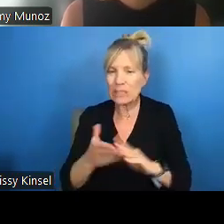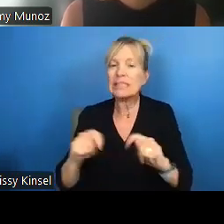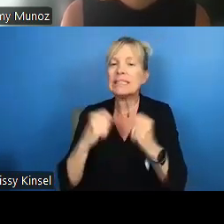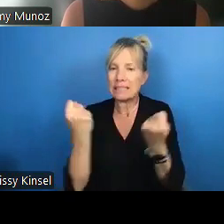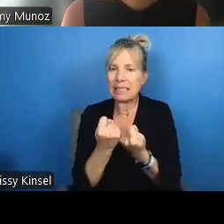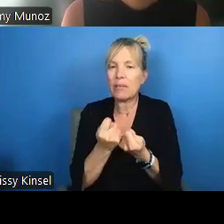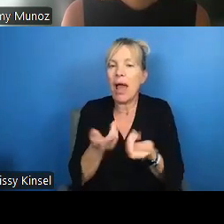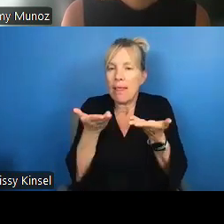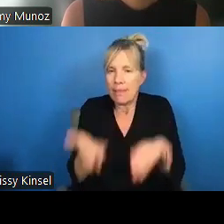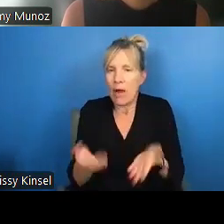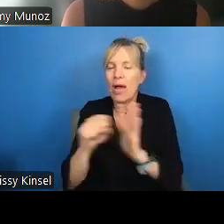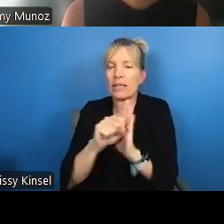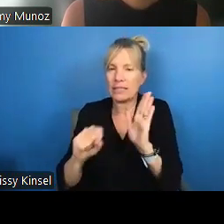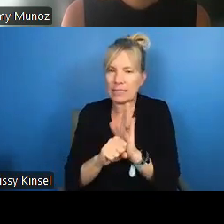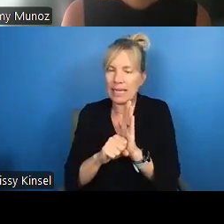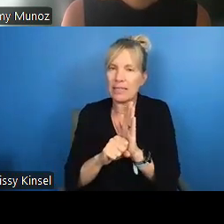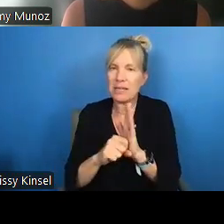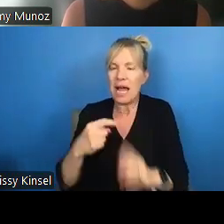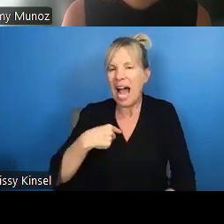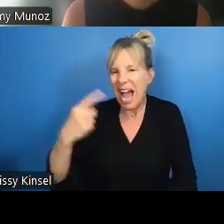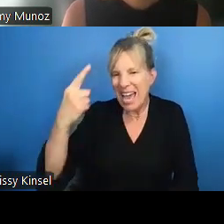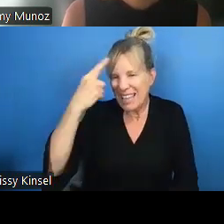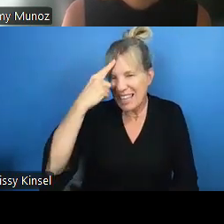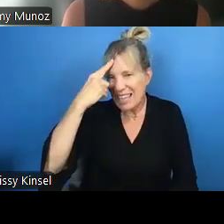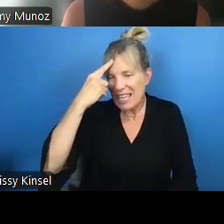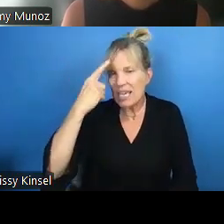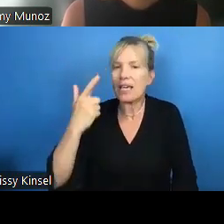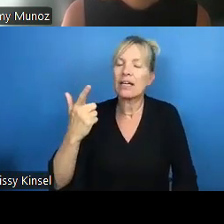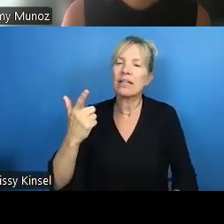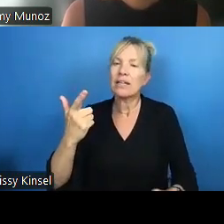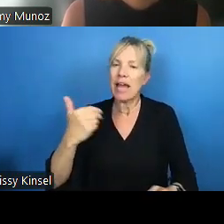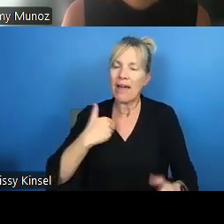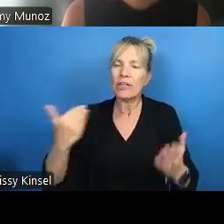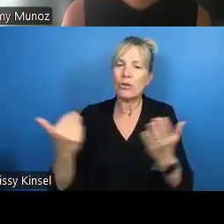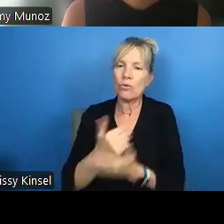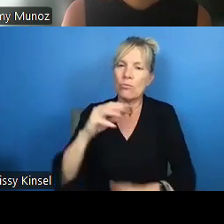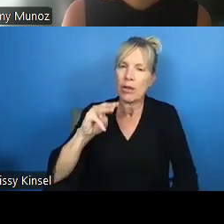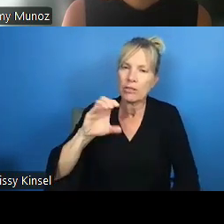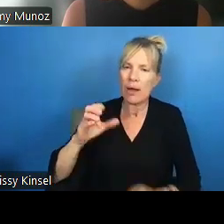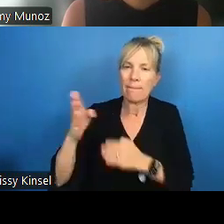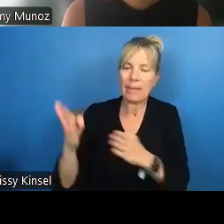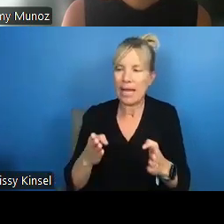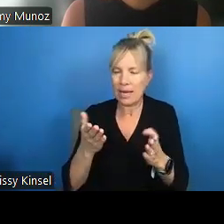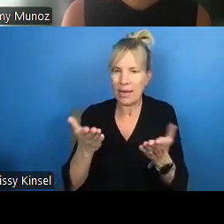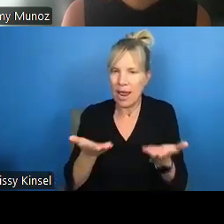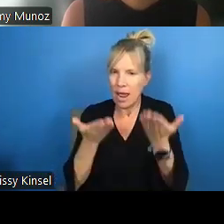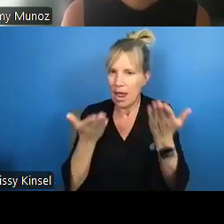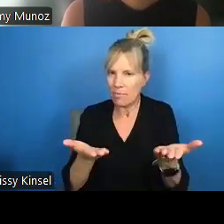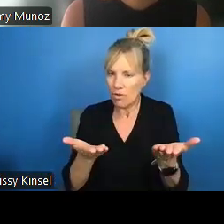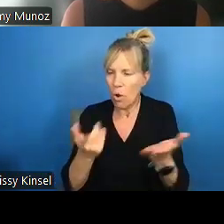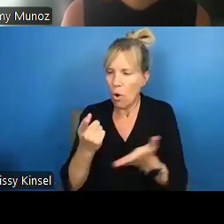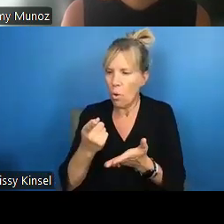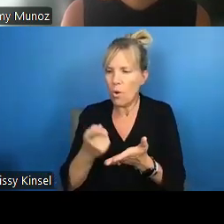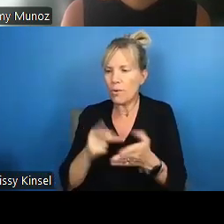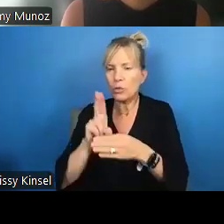the state. So, I think bringing up a new managed care plan, we were more used to kind of what we would call the blocking